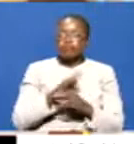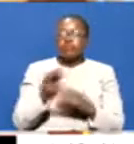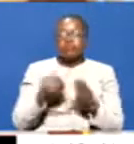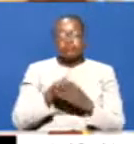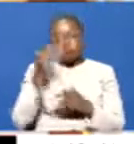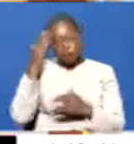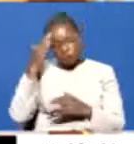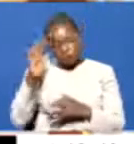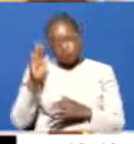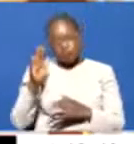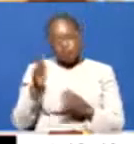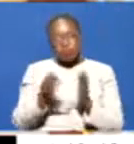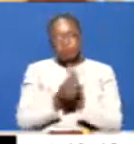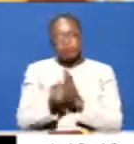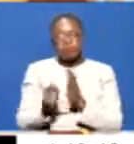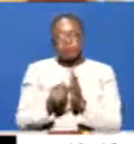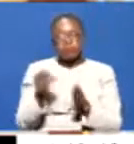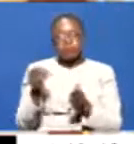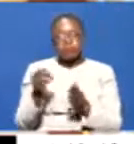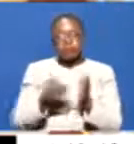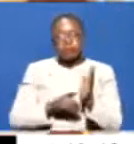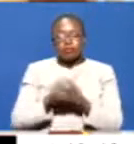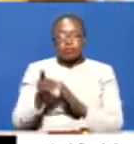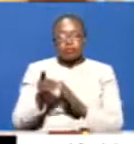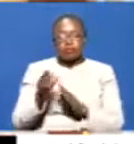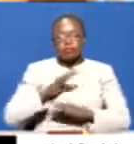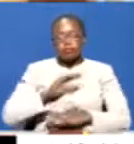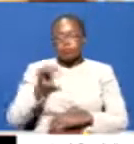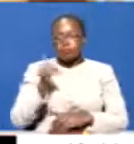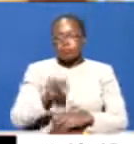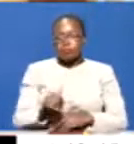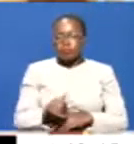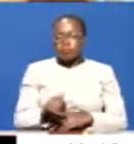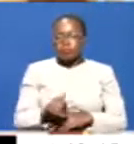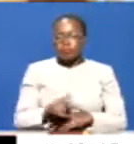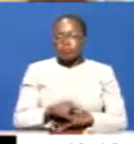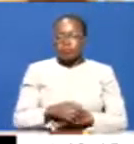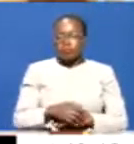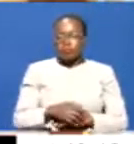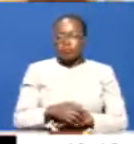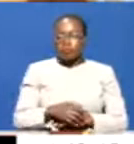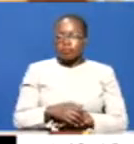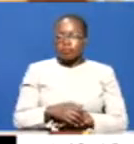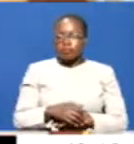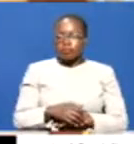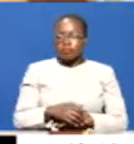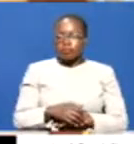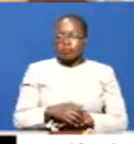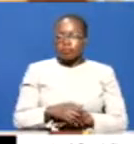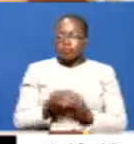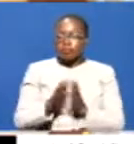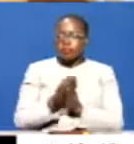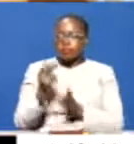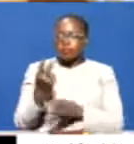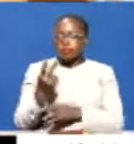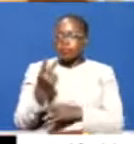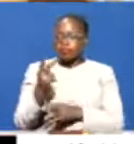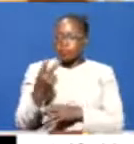skills developed in these programs are not adequate for the 21st centuries,